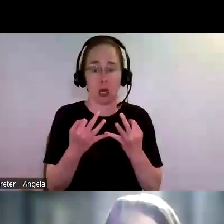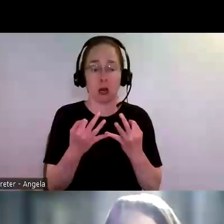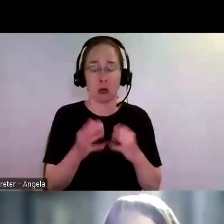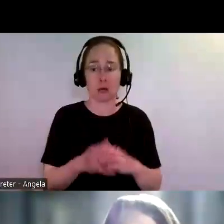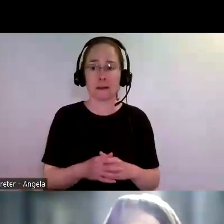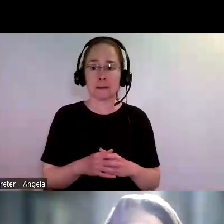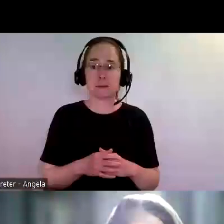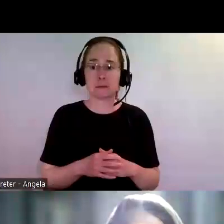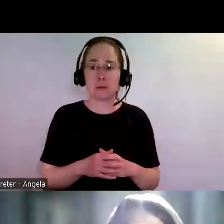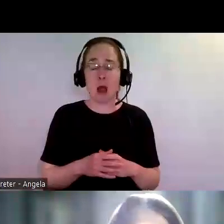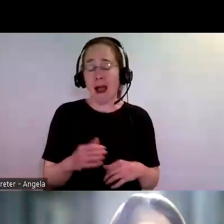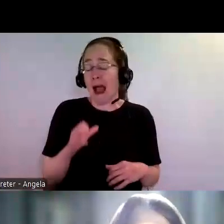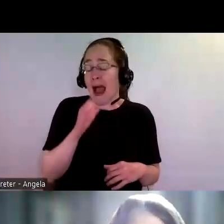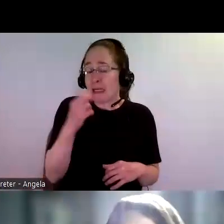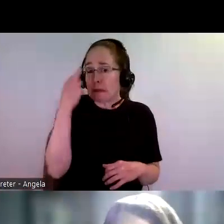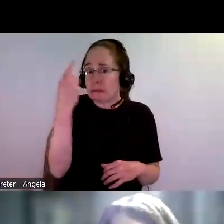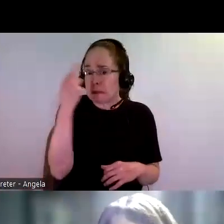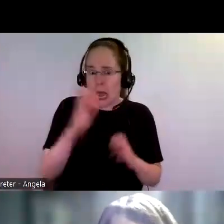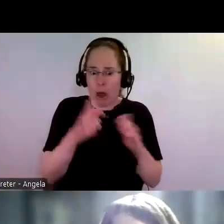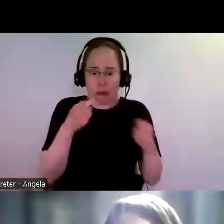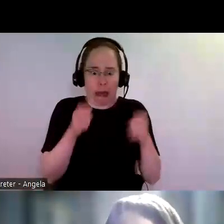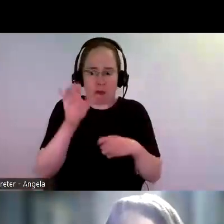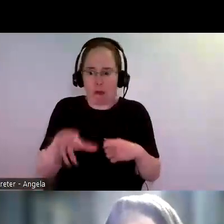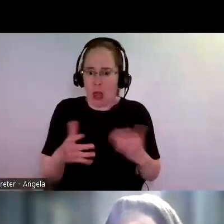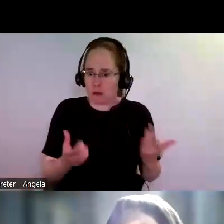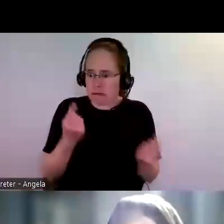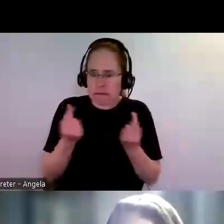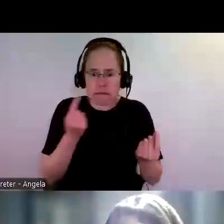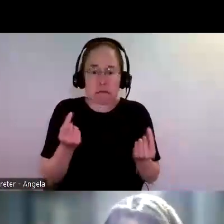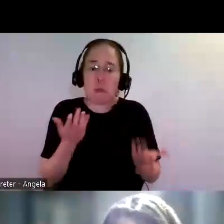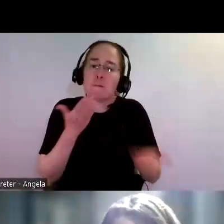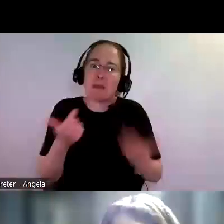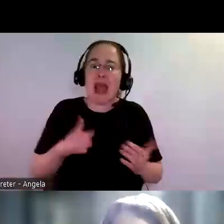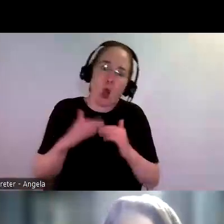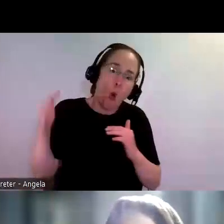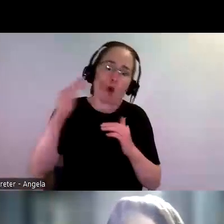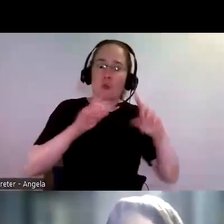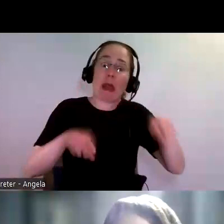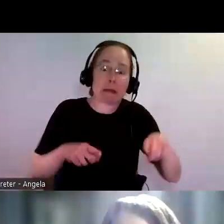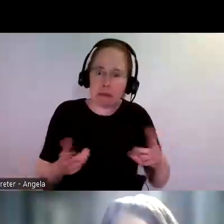think that I did not know how to handle that. So I may have overreacted.